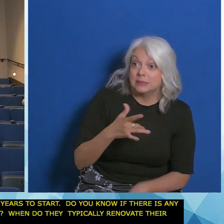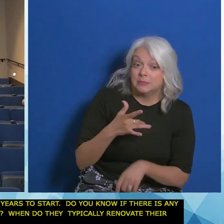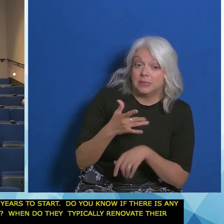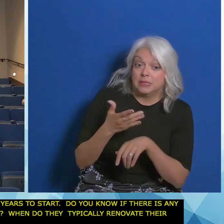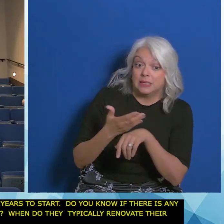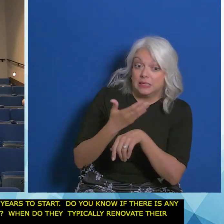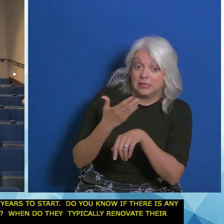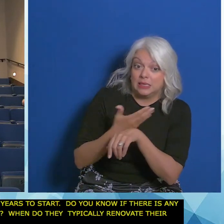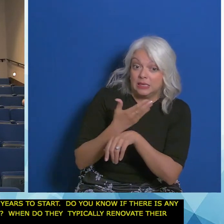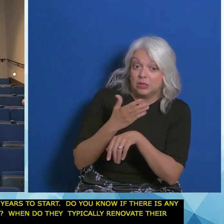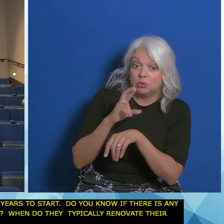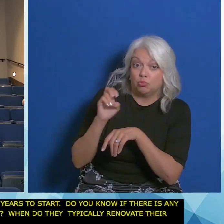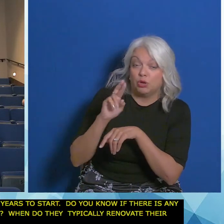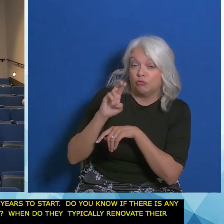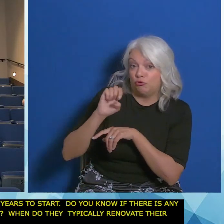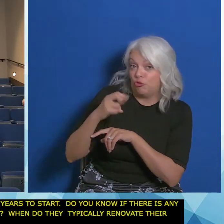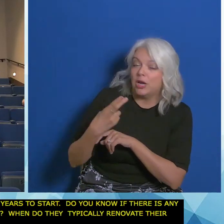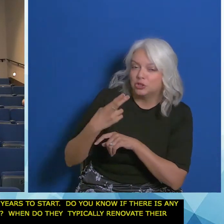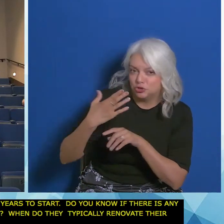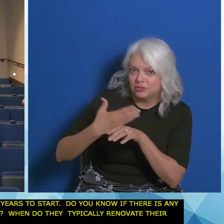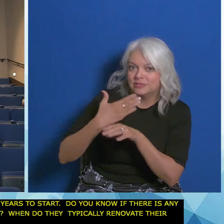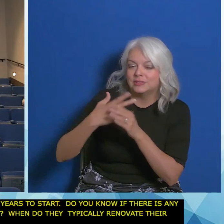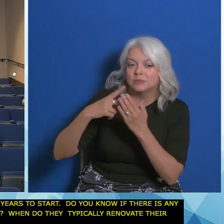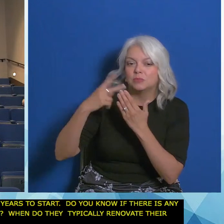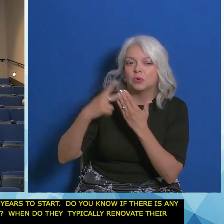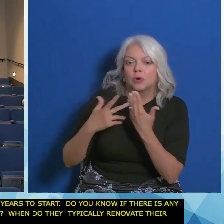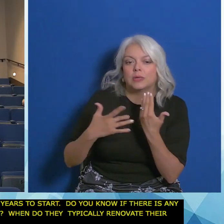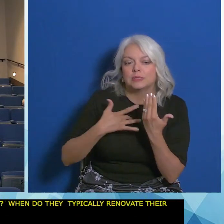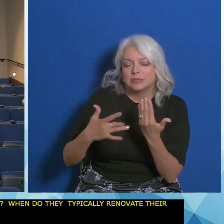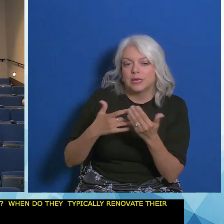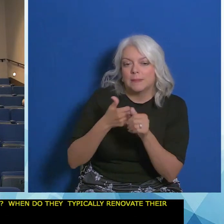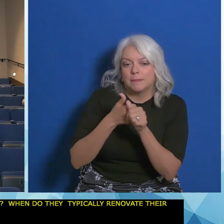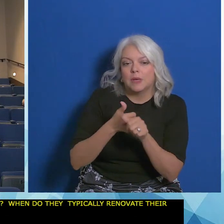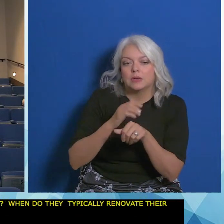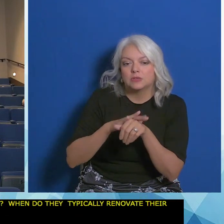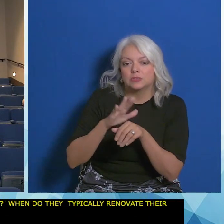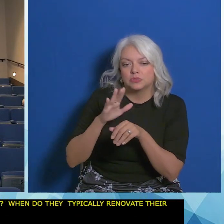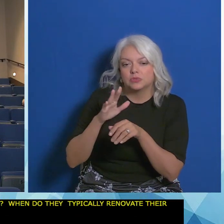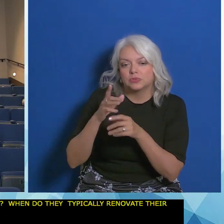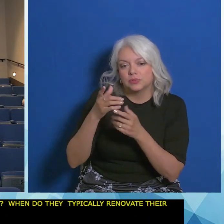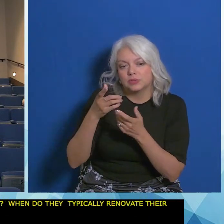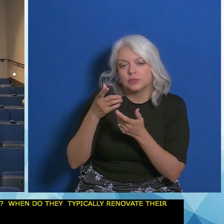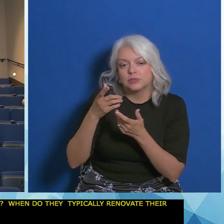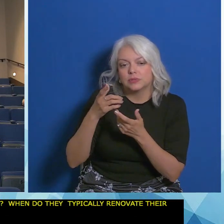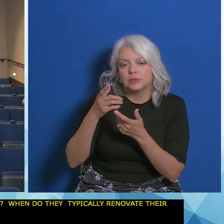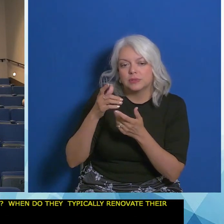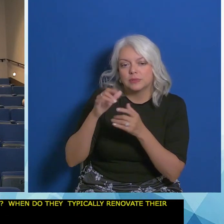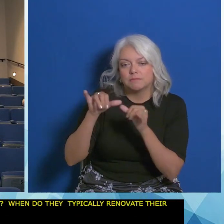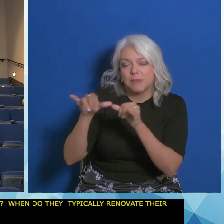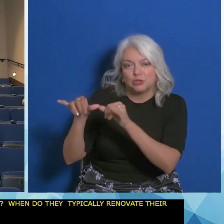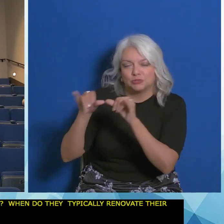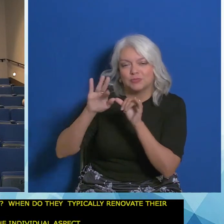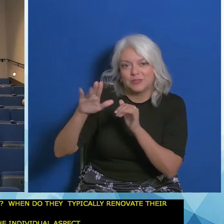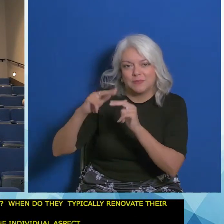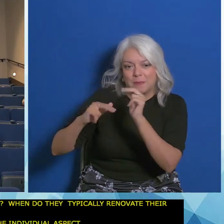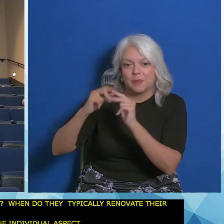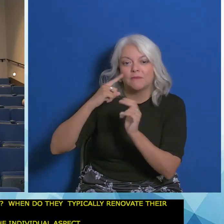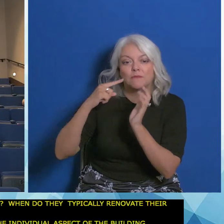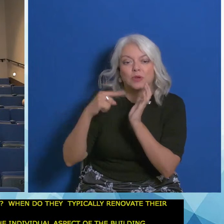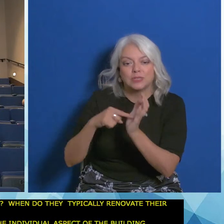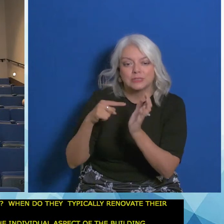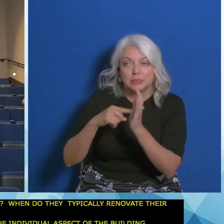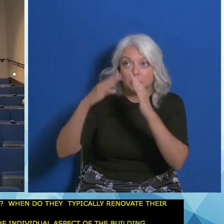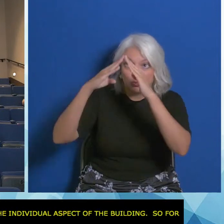or refreshing programs are based on the individual aspect of the building. So, for example, roofs,